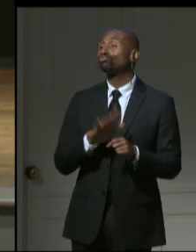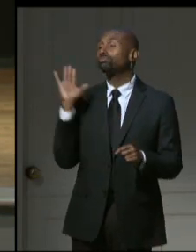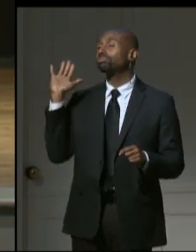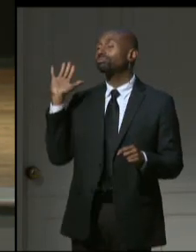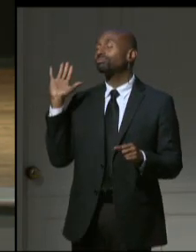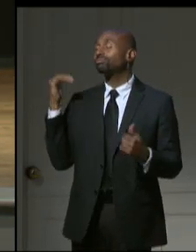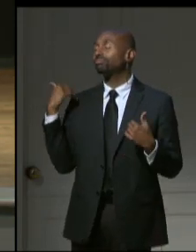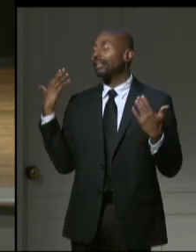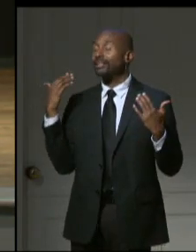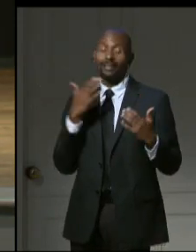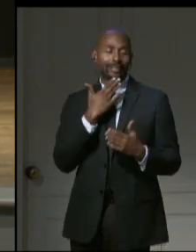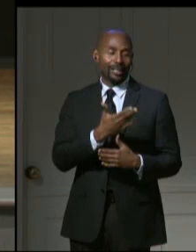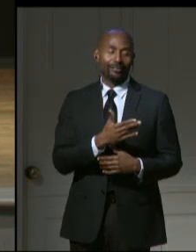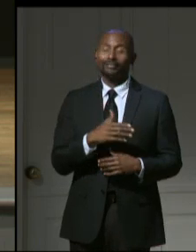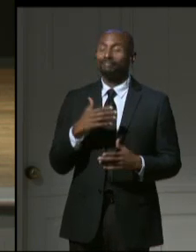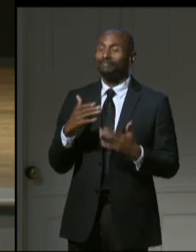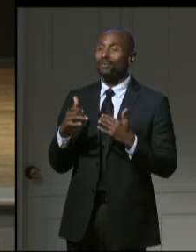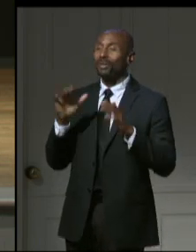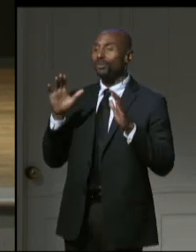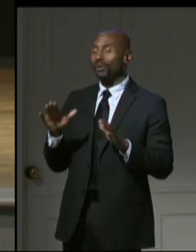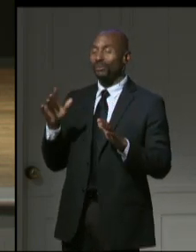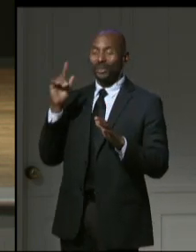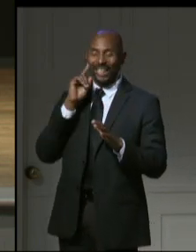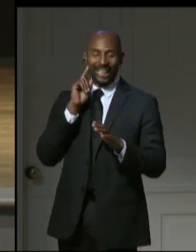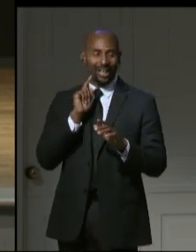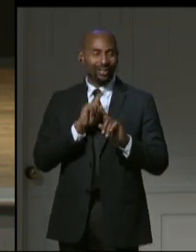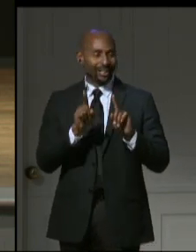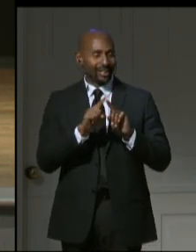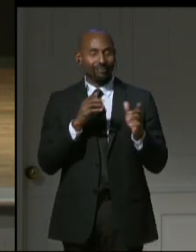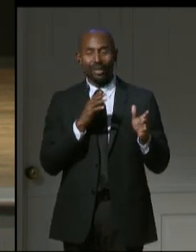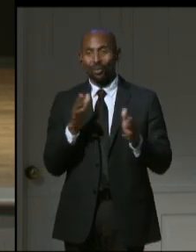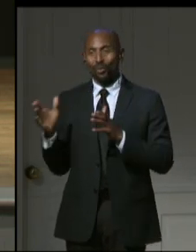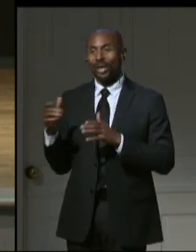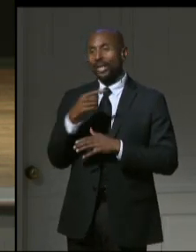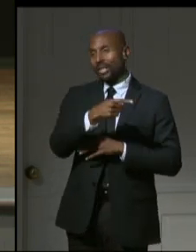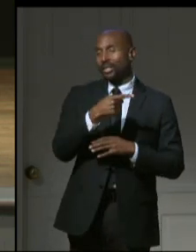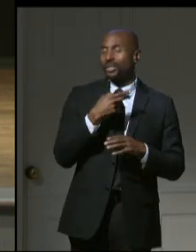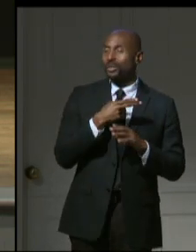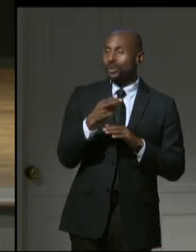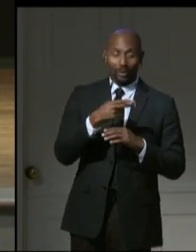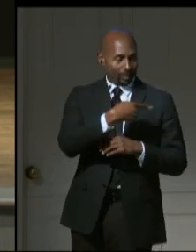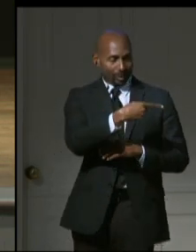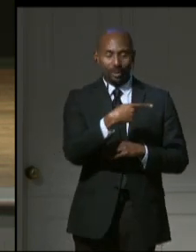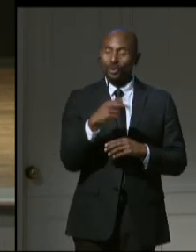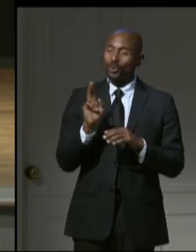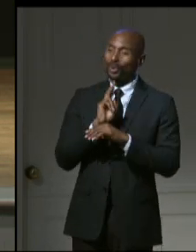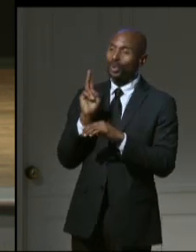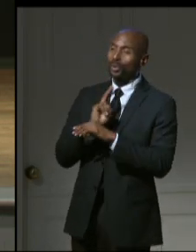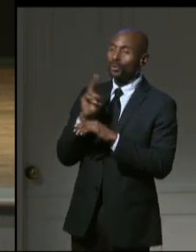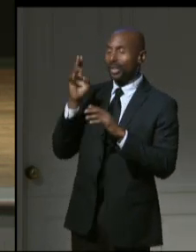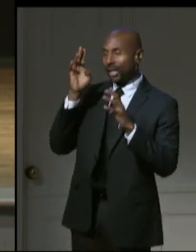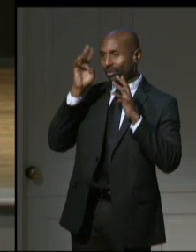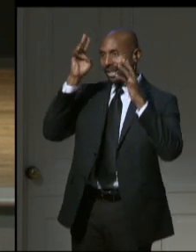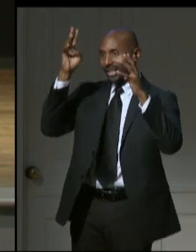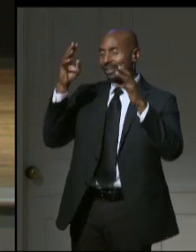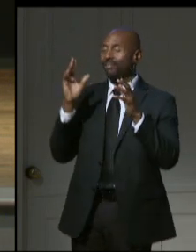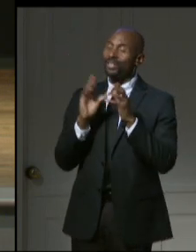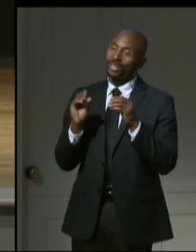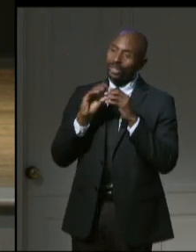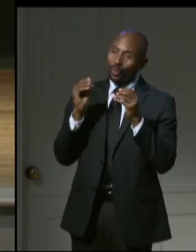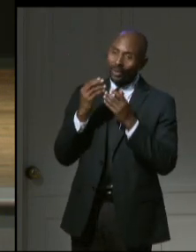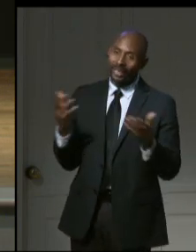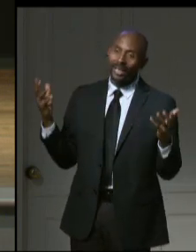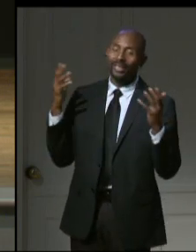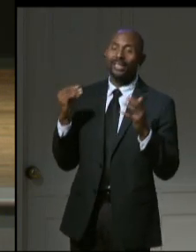This was wonderful to hear the different ways that you're using creativity and storytelling and serving visitors